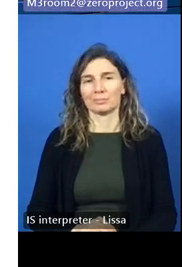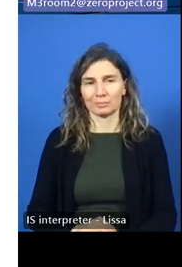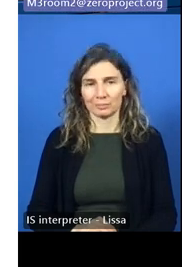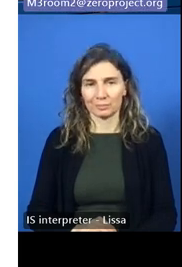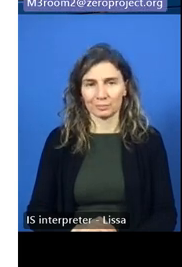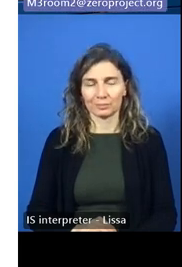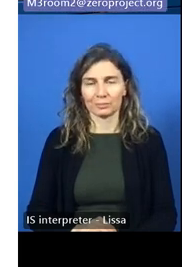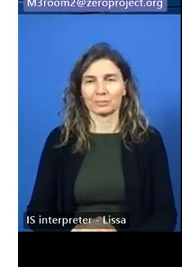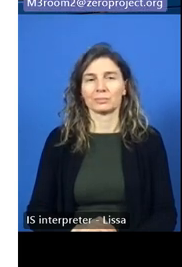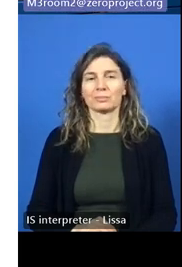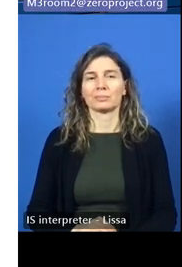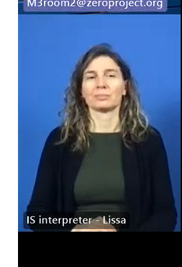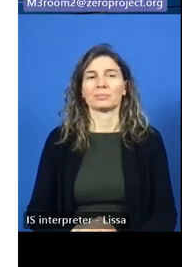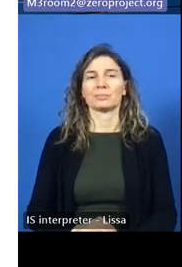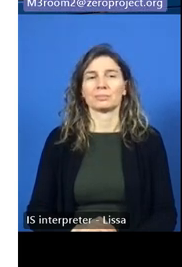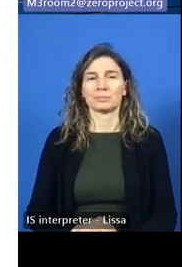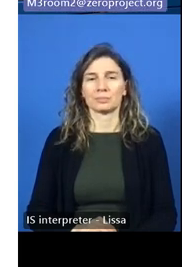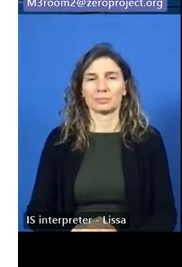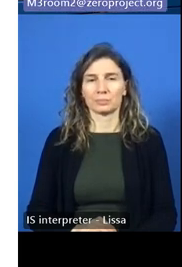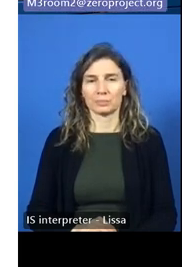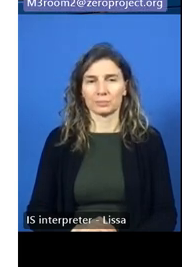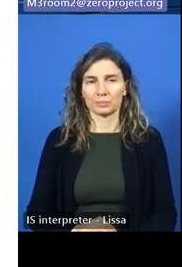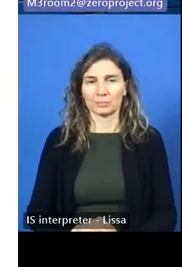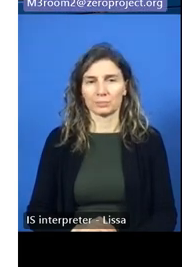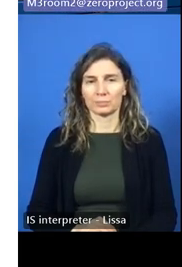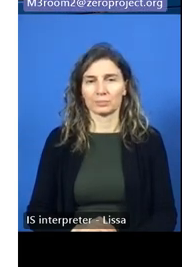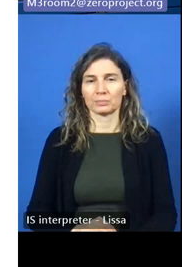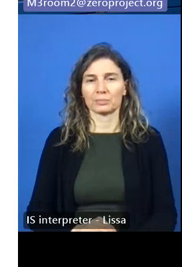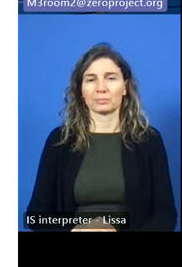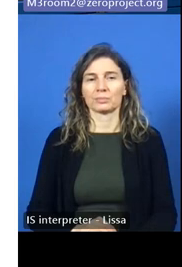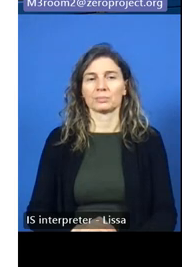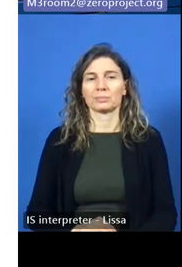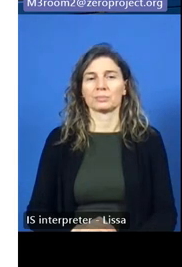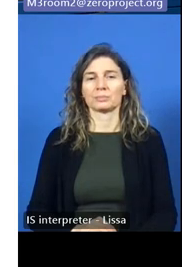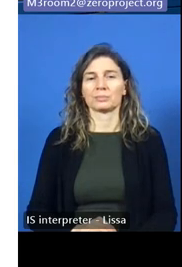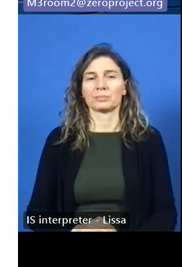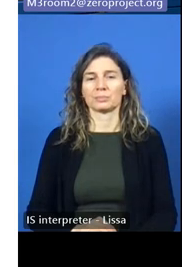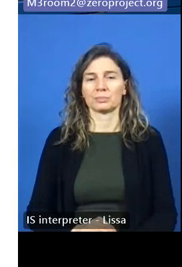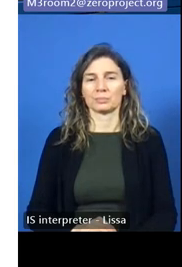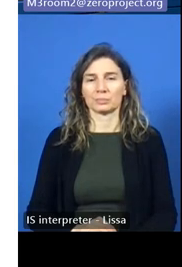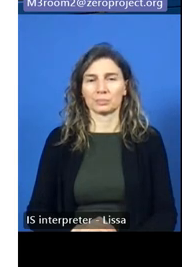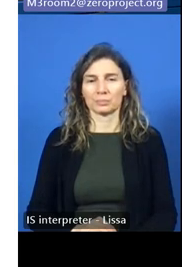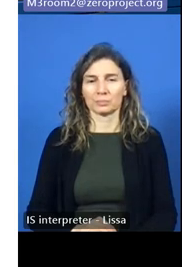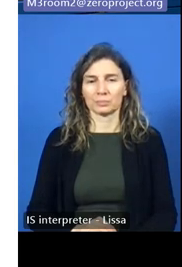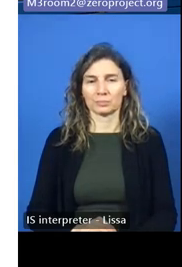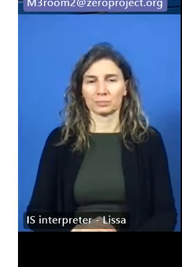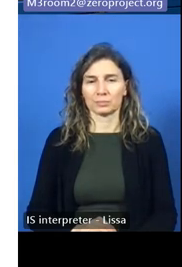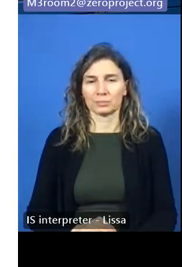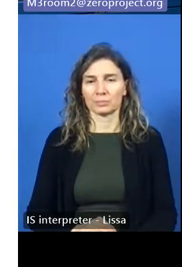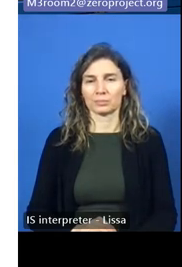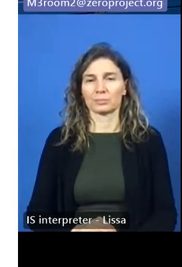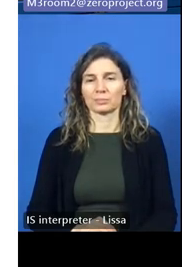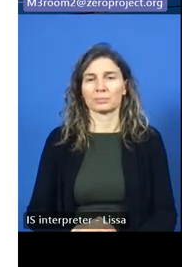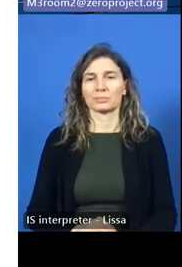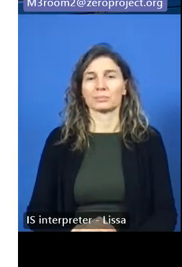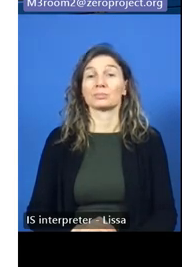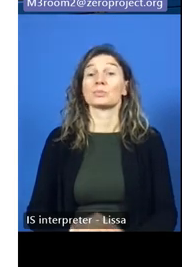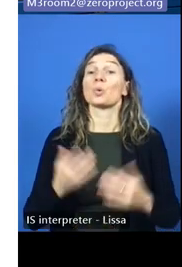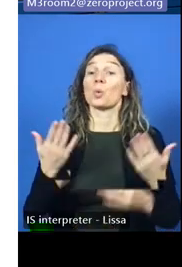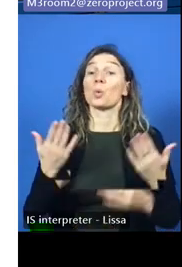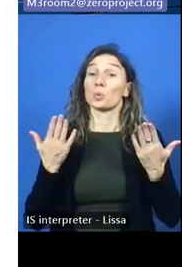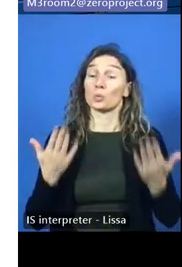Es una propuesta educativa que busca promover la educación bilingüe bicultural para las personas sordas. So today,